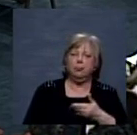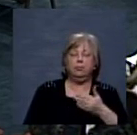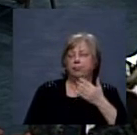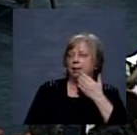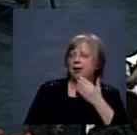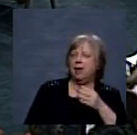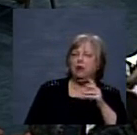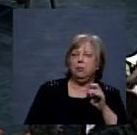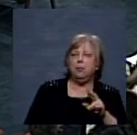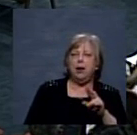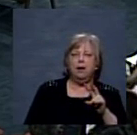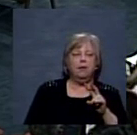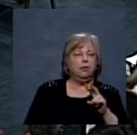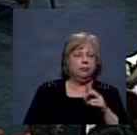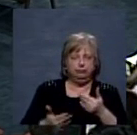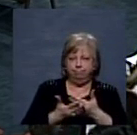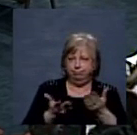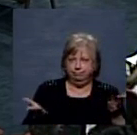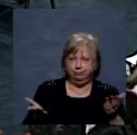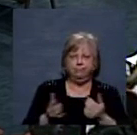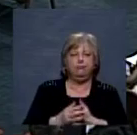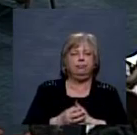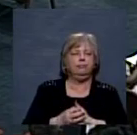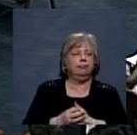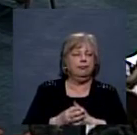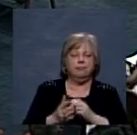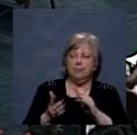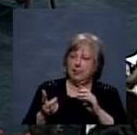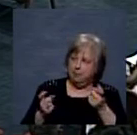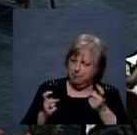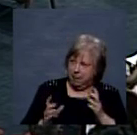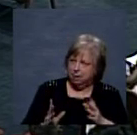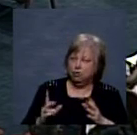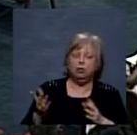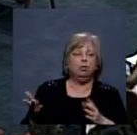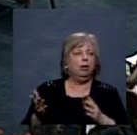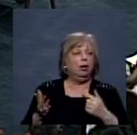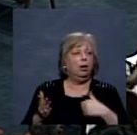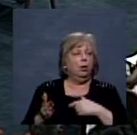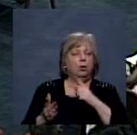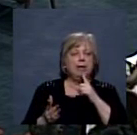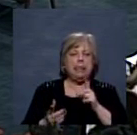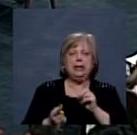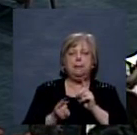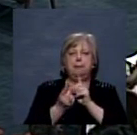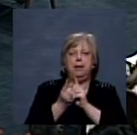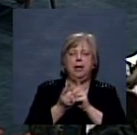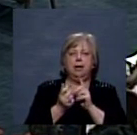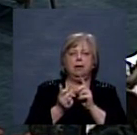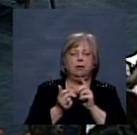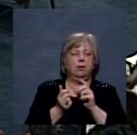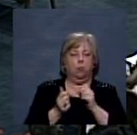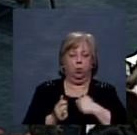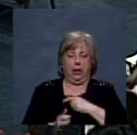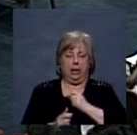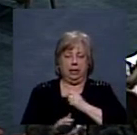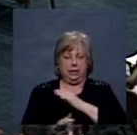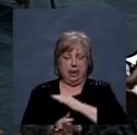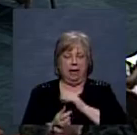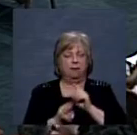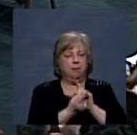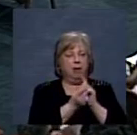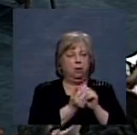Mayor, Vice Mayor Hines, members of the board, city manager. We did meet with, we being the staff, met with